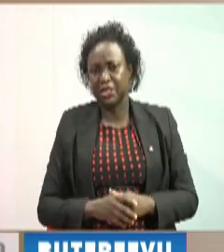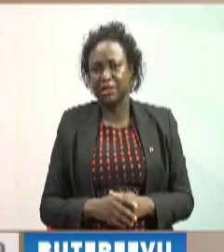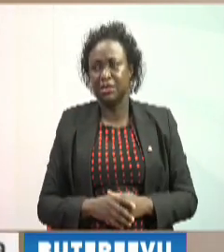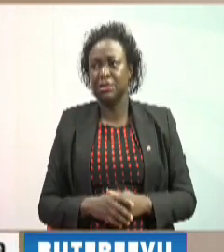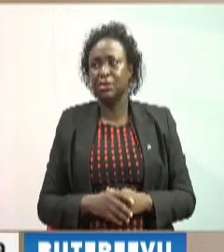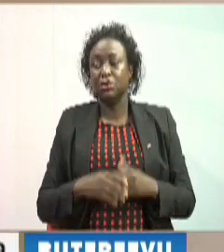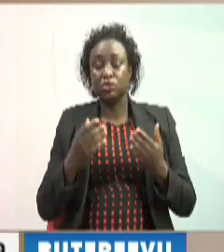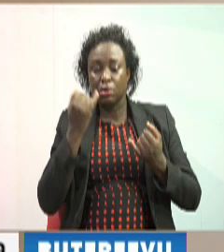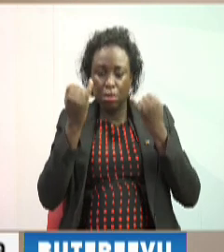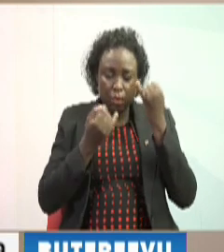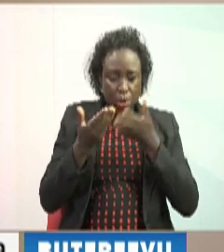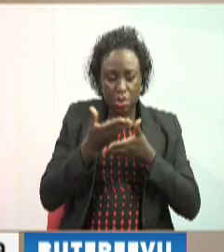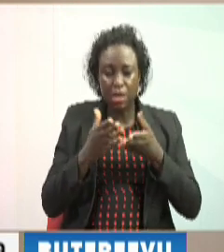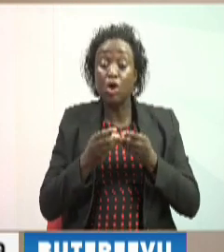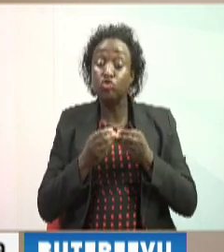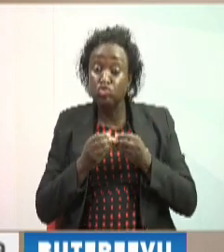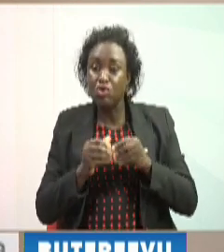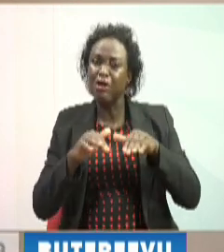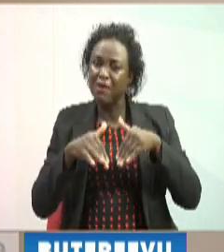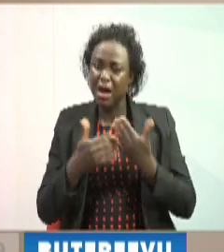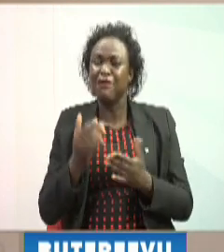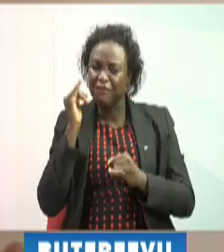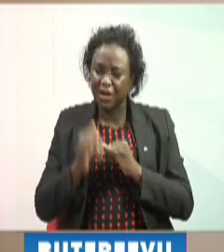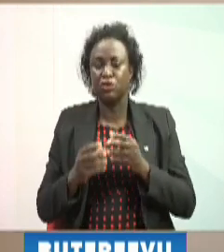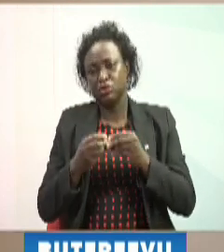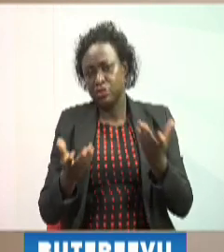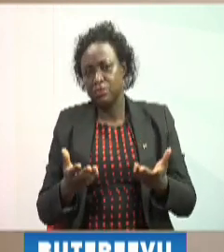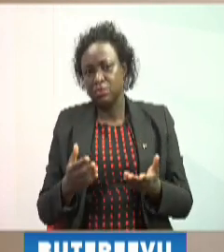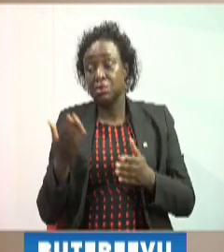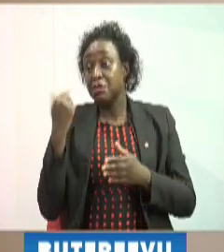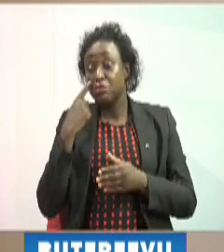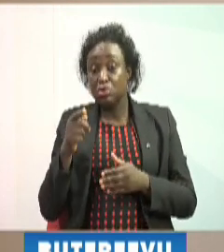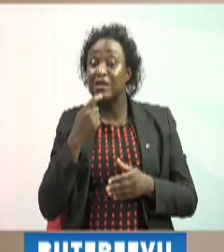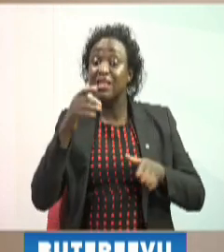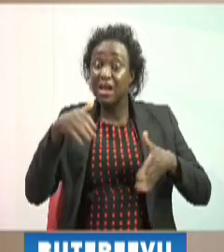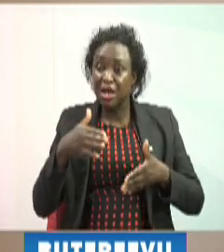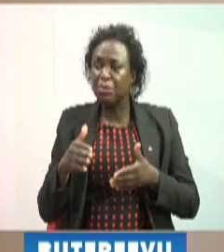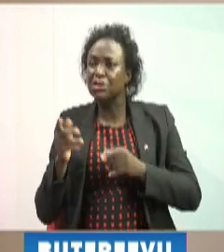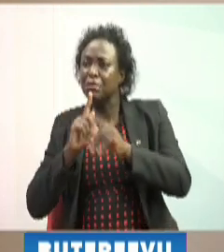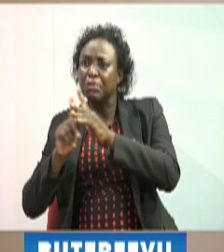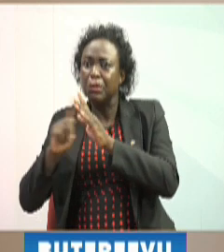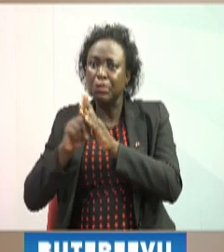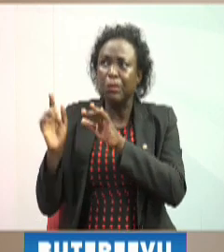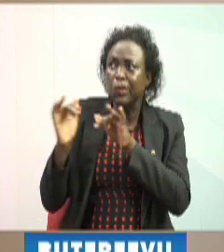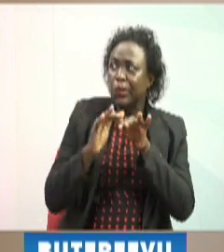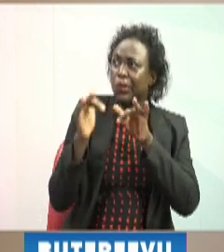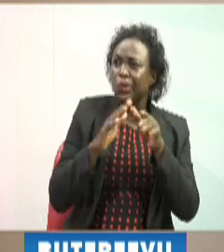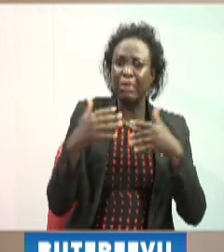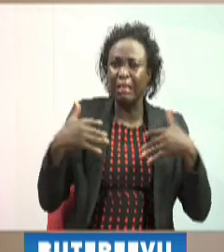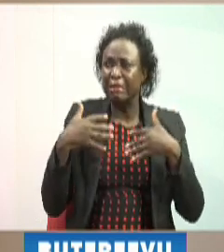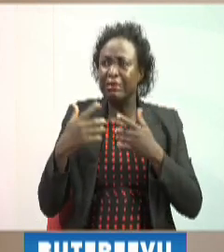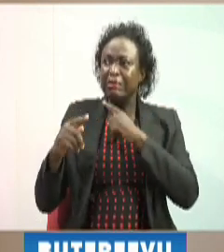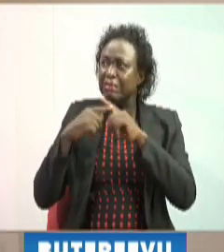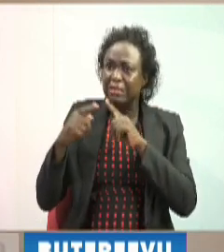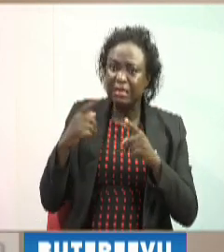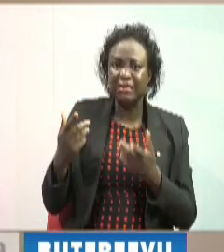long-lasting solution to this problem. Recent, you have seen people from Kapelibyong running from their places because of fear that the cattle